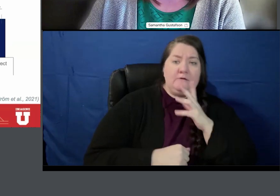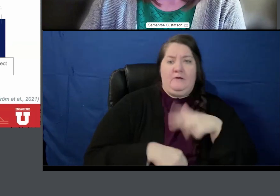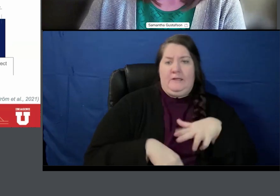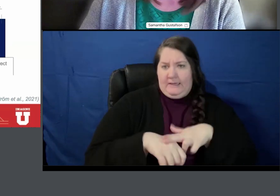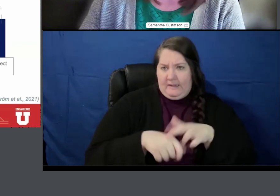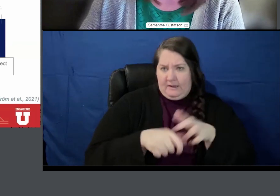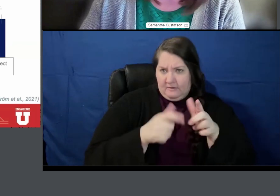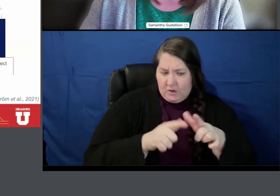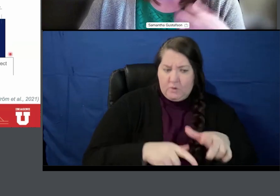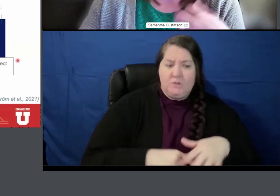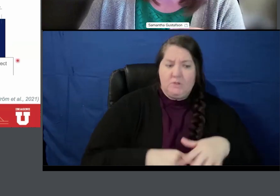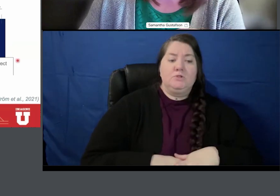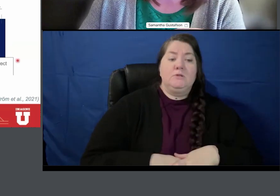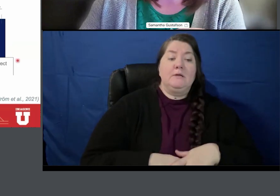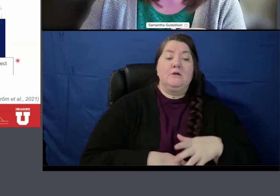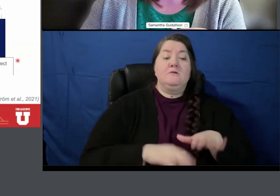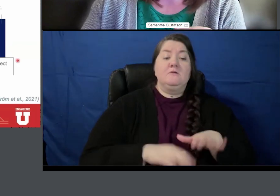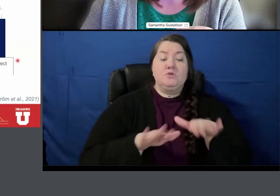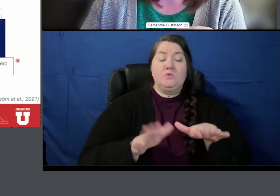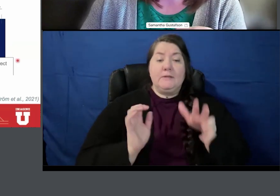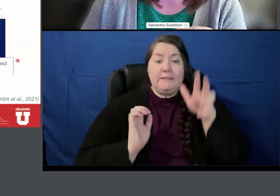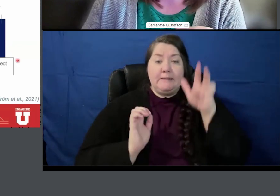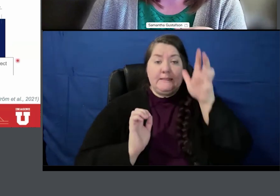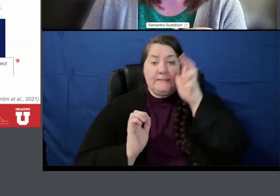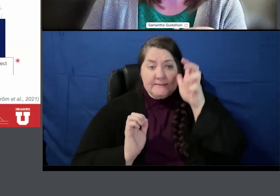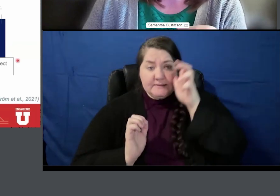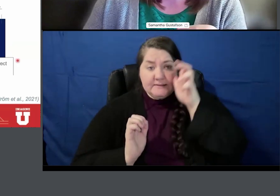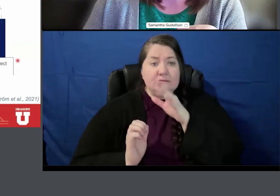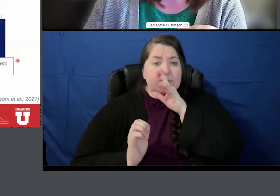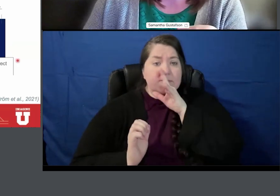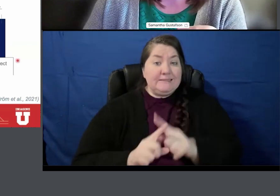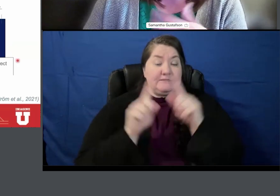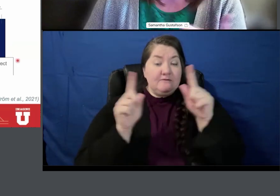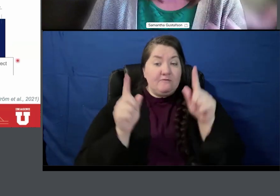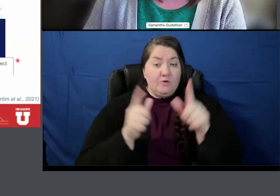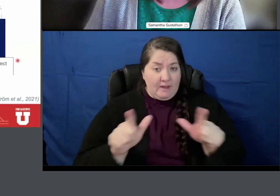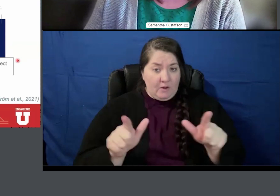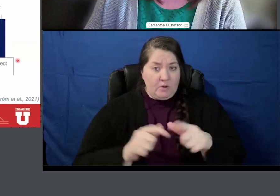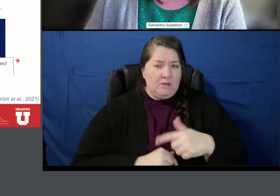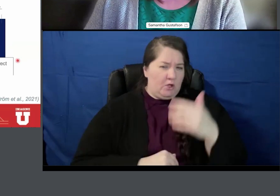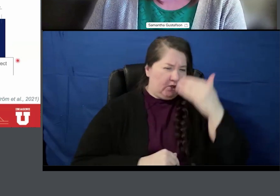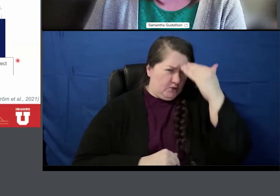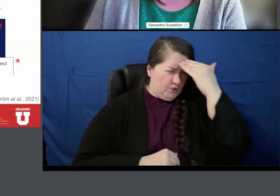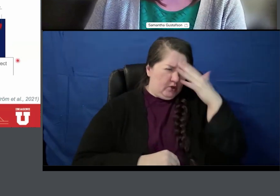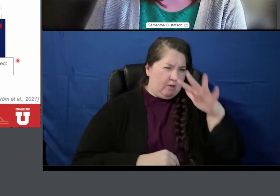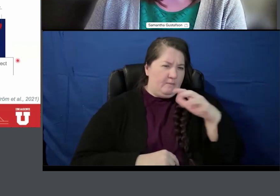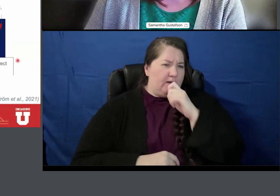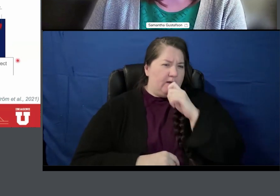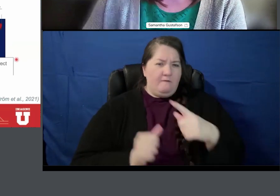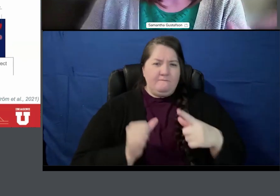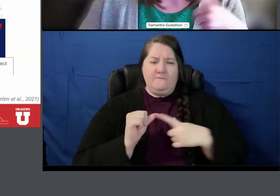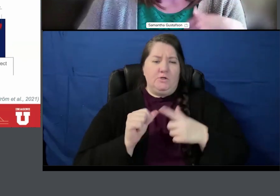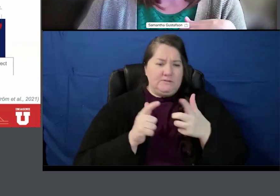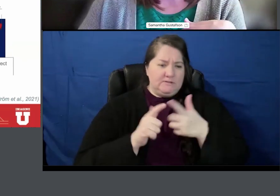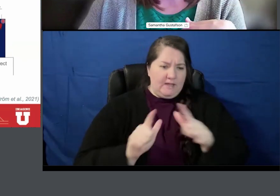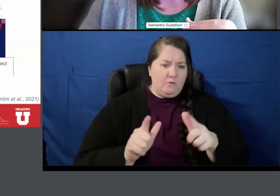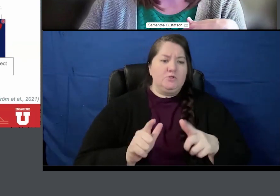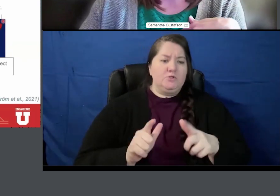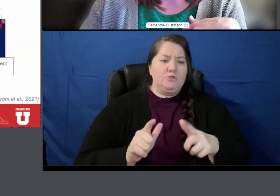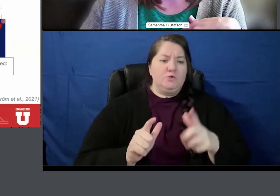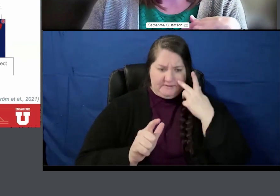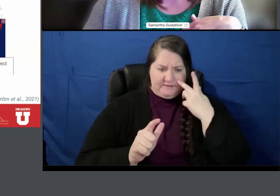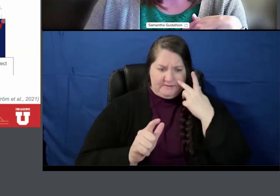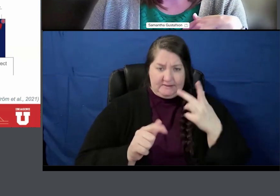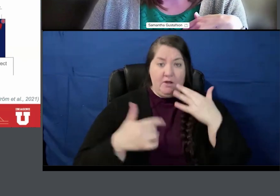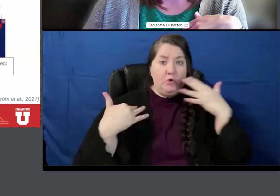language. But if children were listening to someone speaking in a different language that they knew but wasn't their first language, we see that